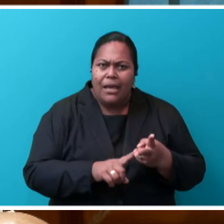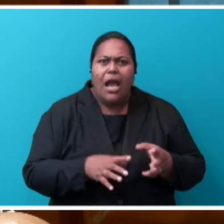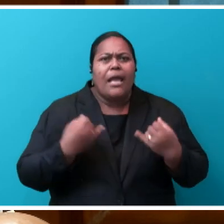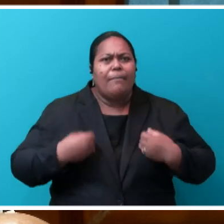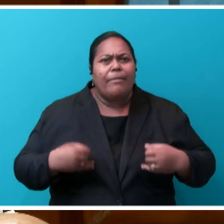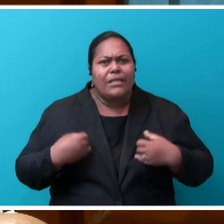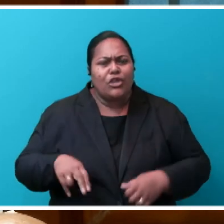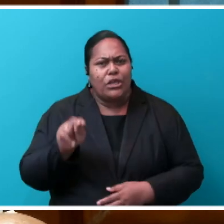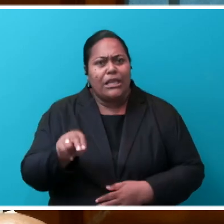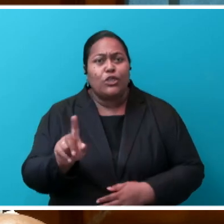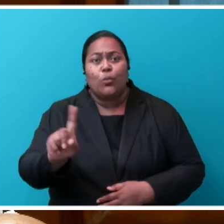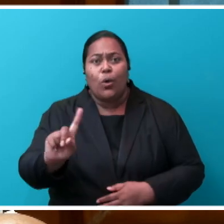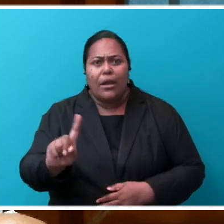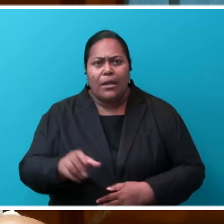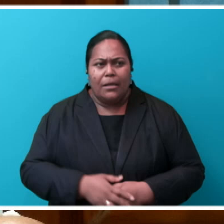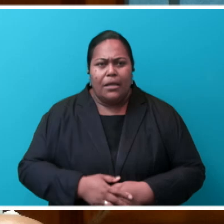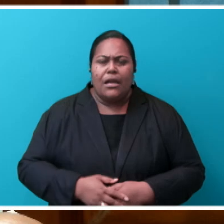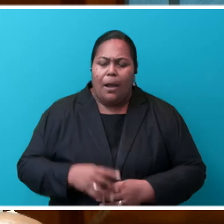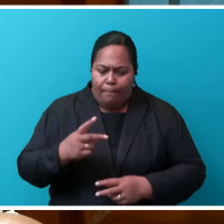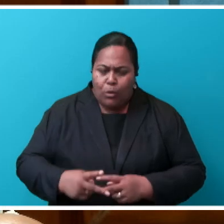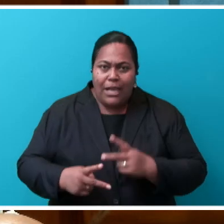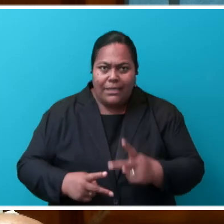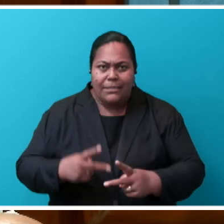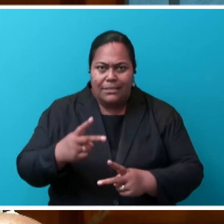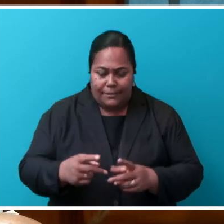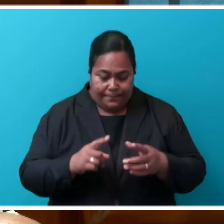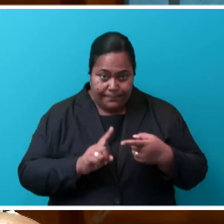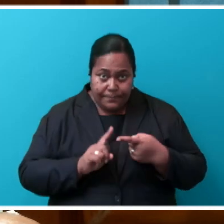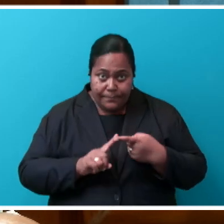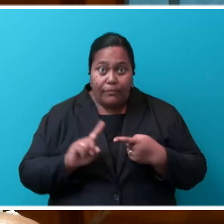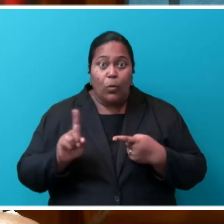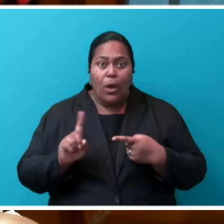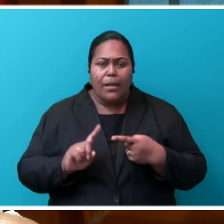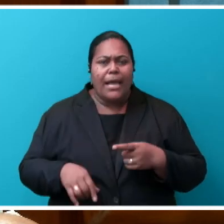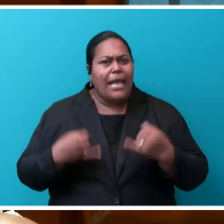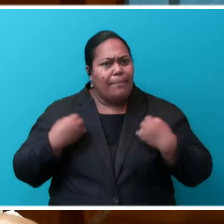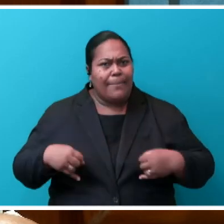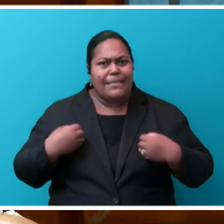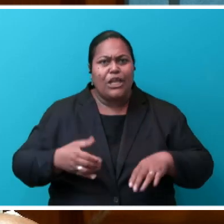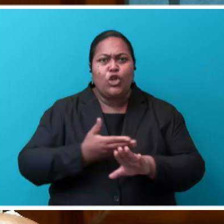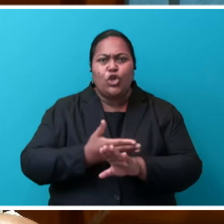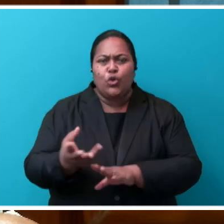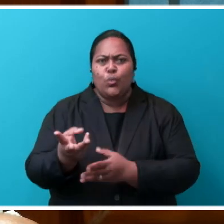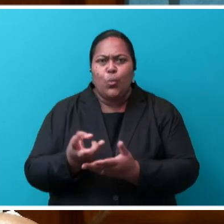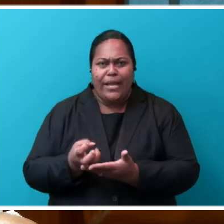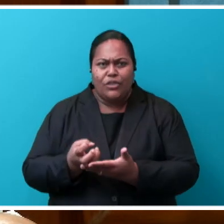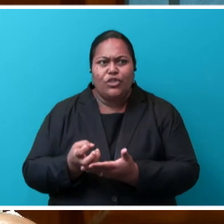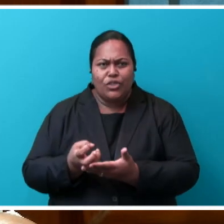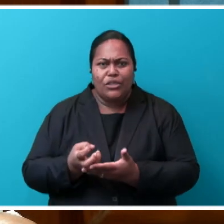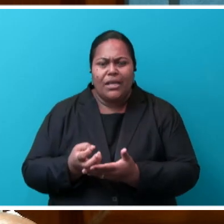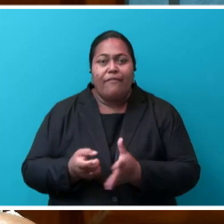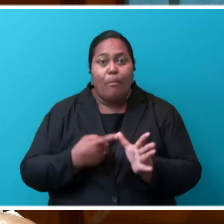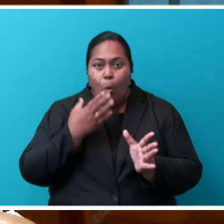approach. The phases considered are the full implementation of a new salary bands effective August of this